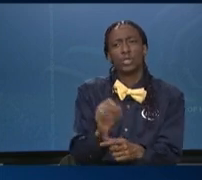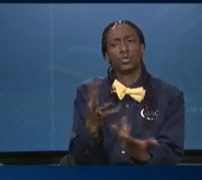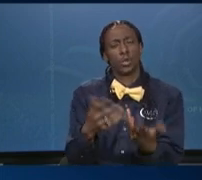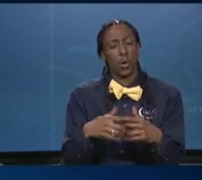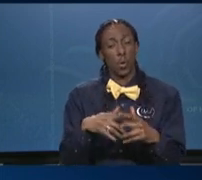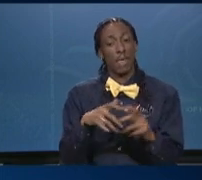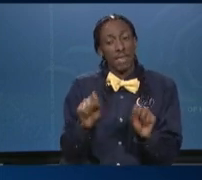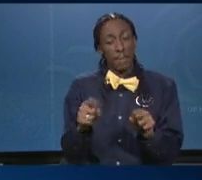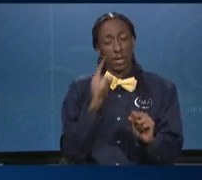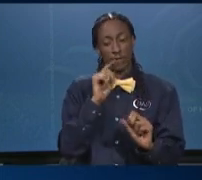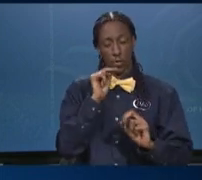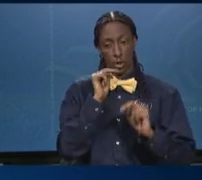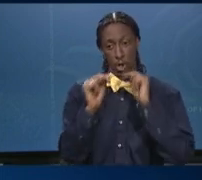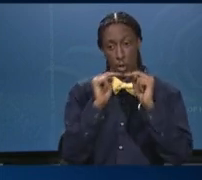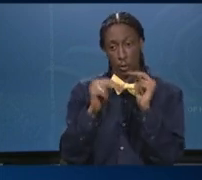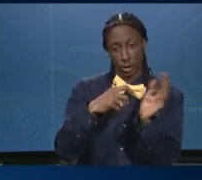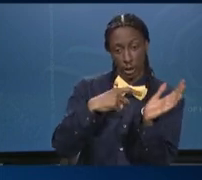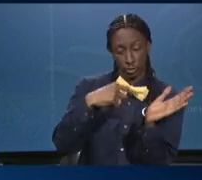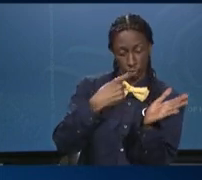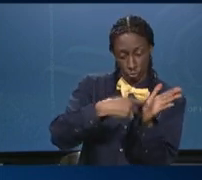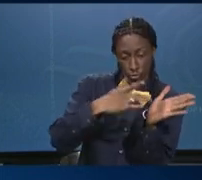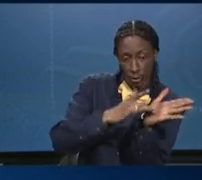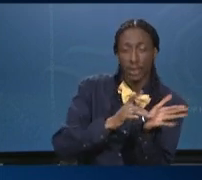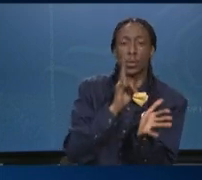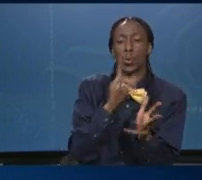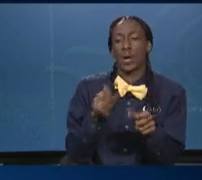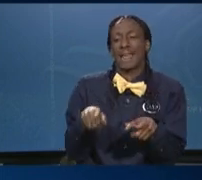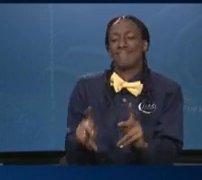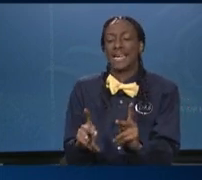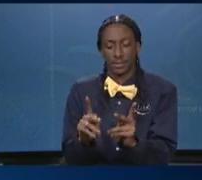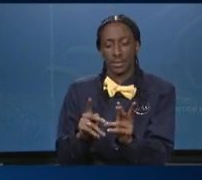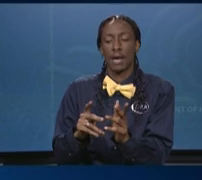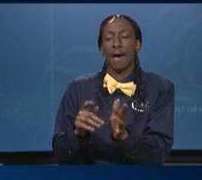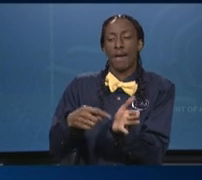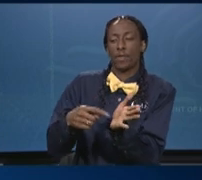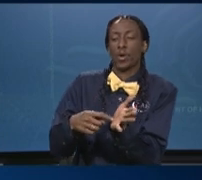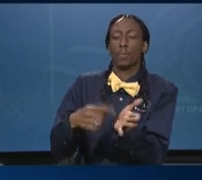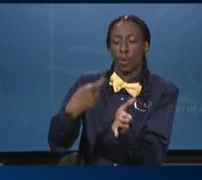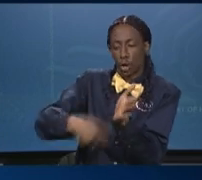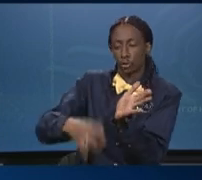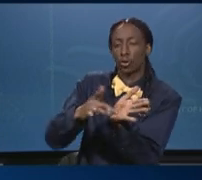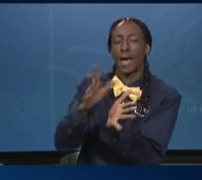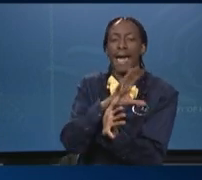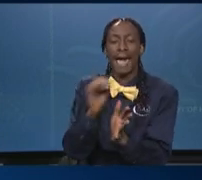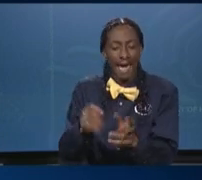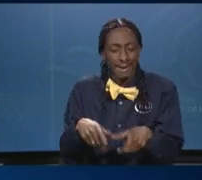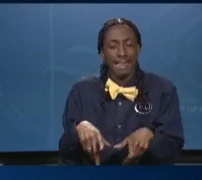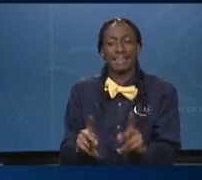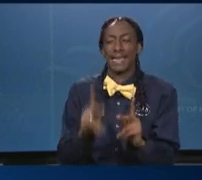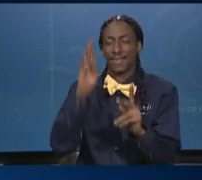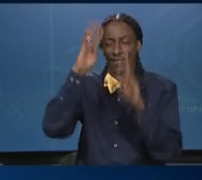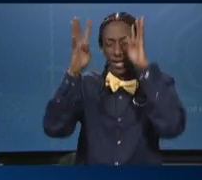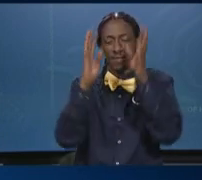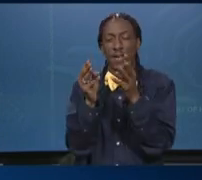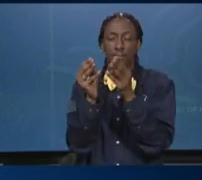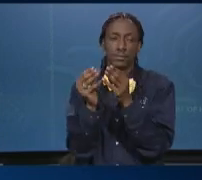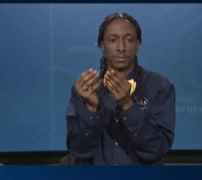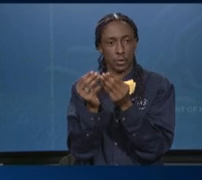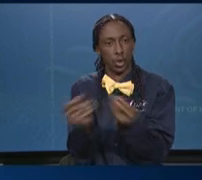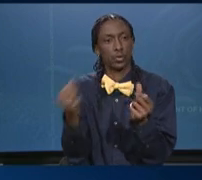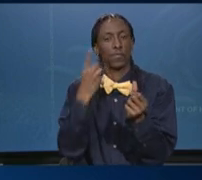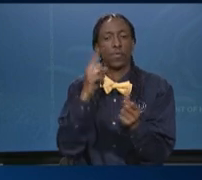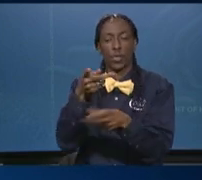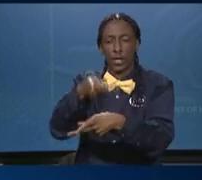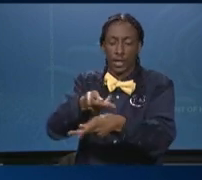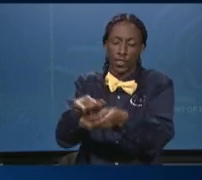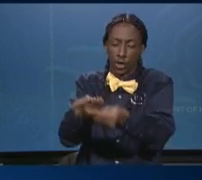would enable affordable drug prices and foster the scientific innovation for the cures that we need. So that